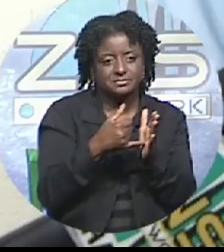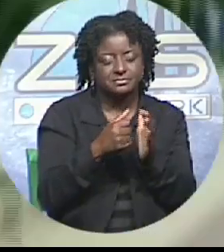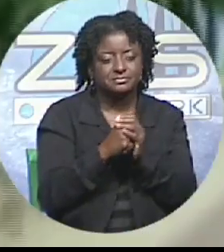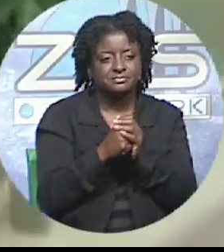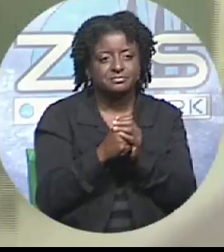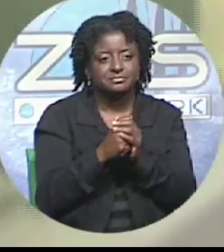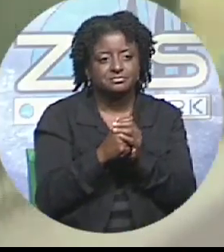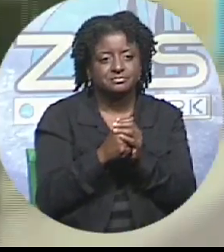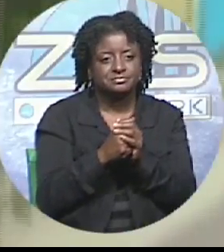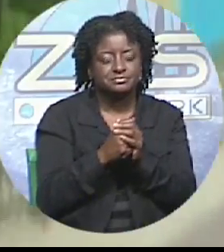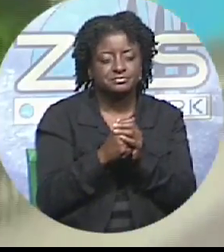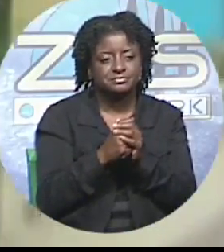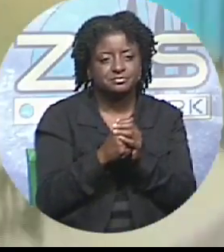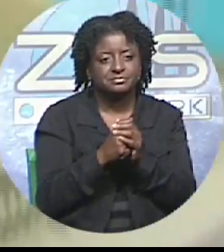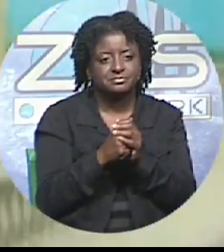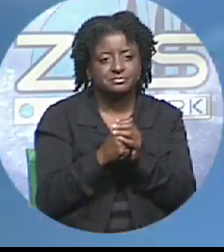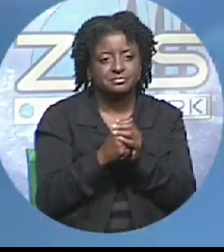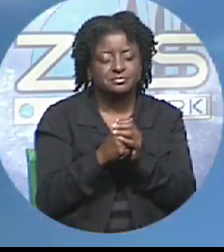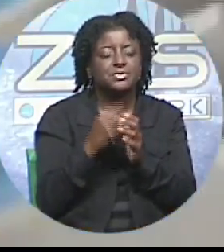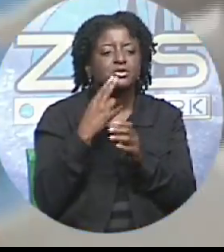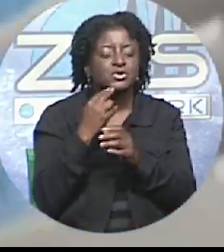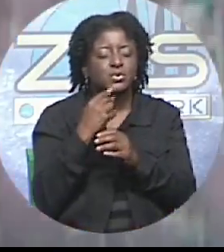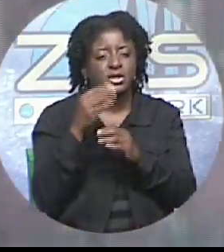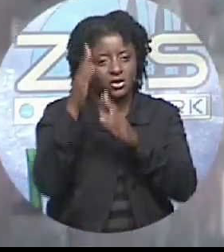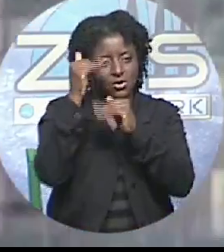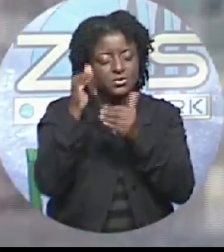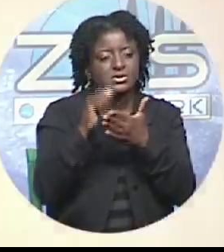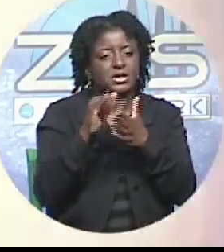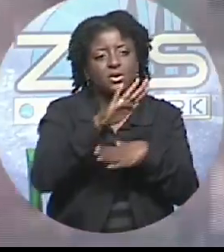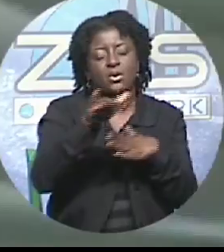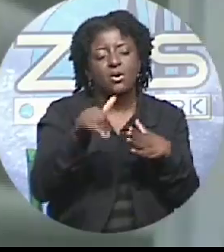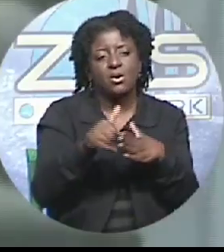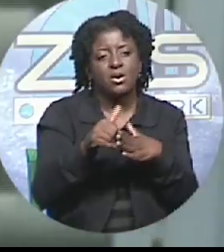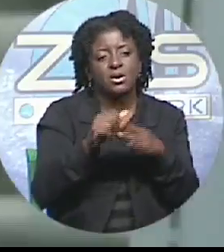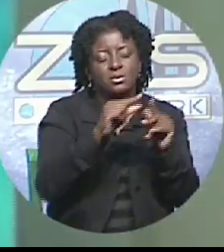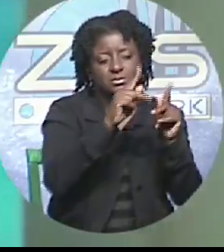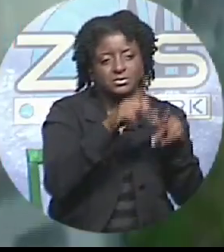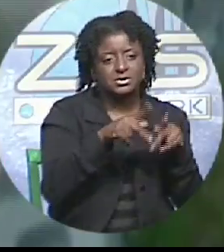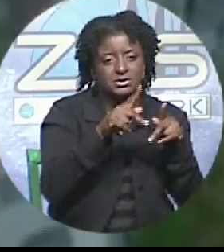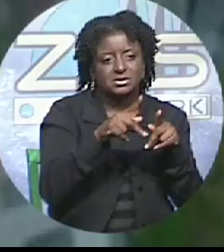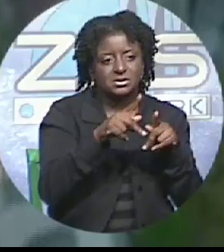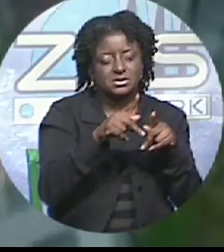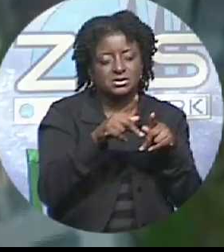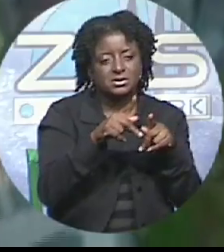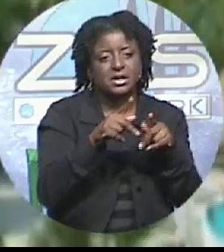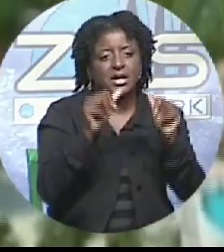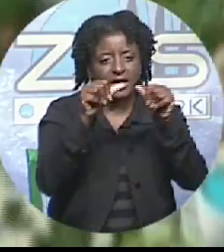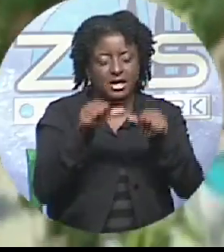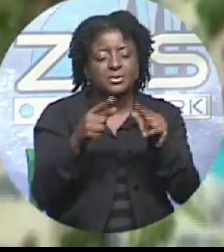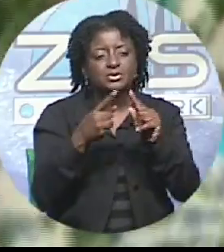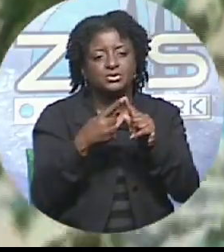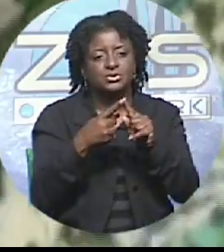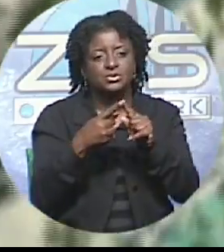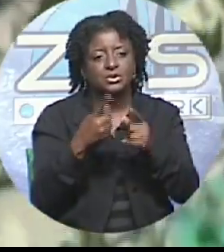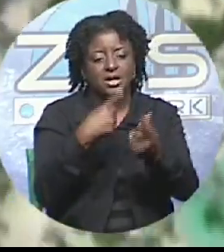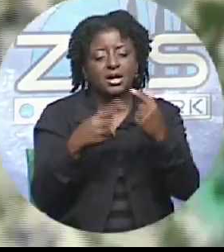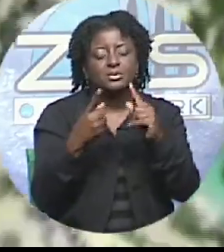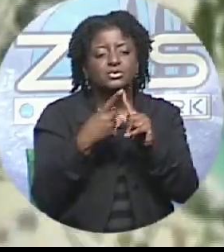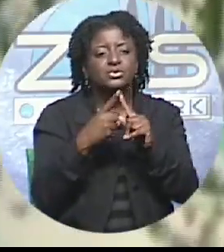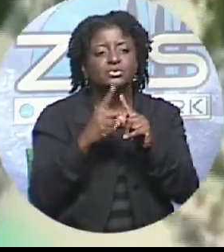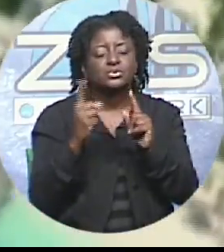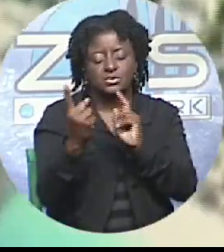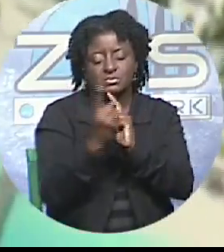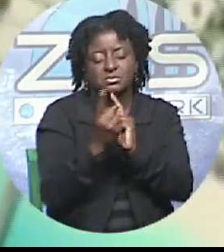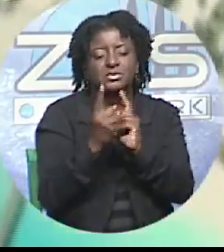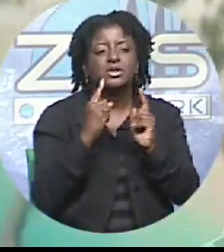offer. At the end of the day, Sweeting is hoping that all concerned parties are able to come to a solution so that the Bahamian Riviera